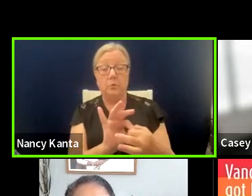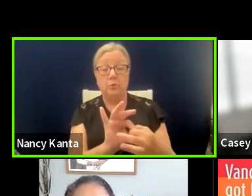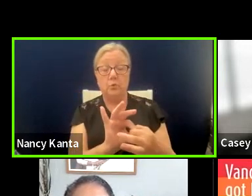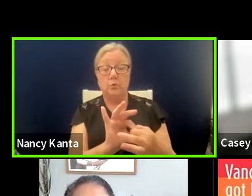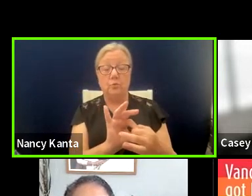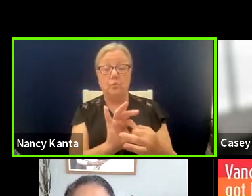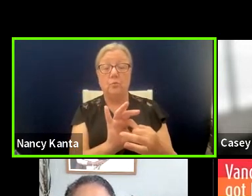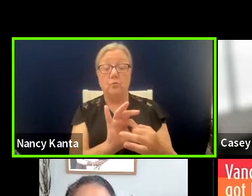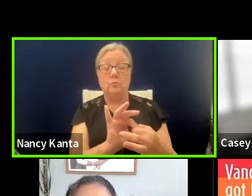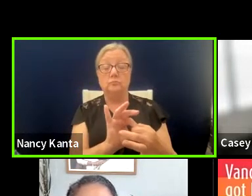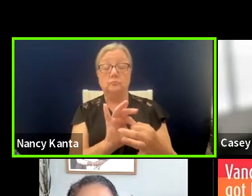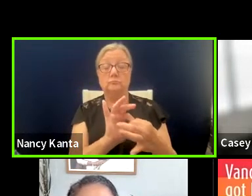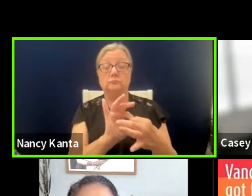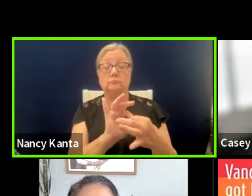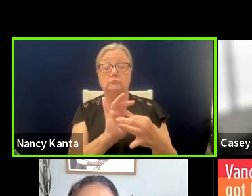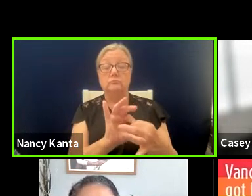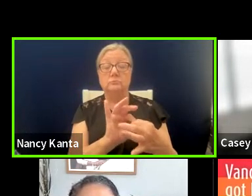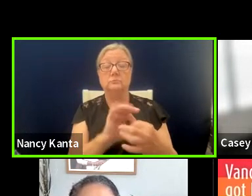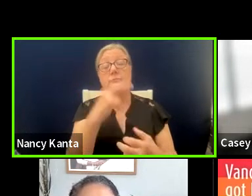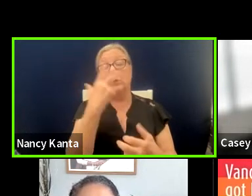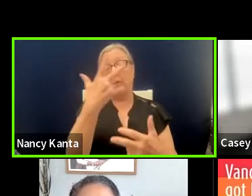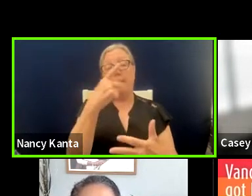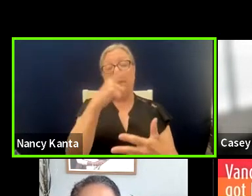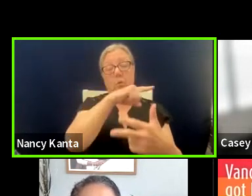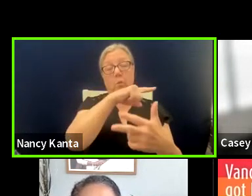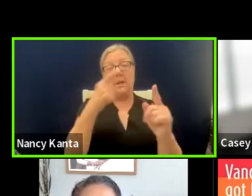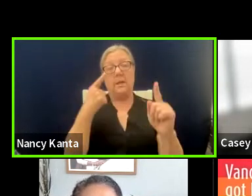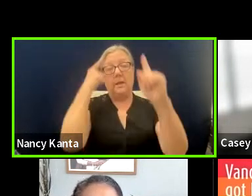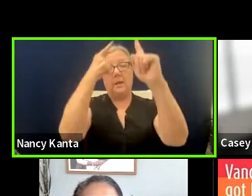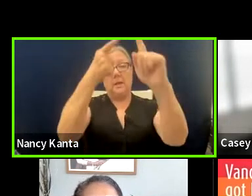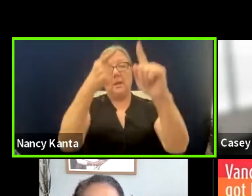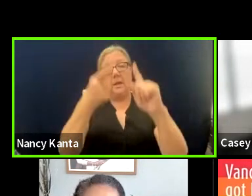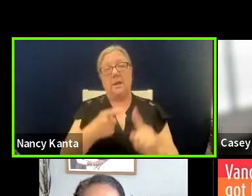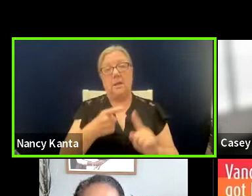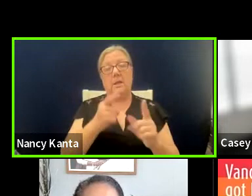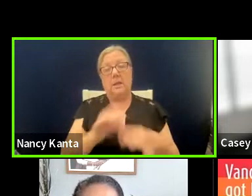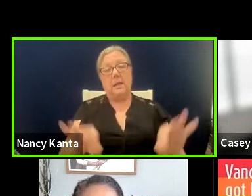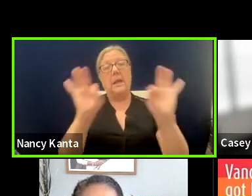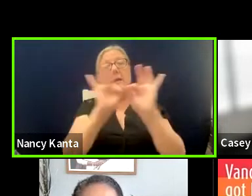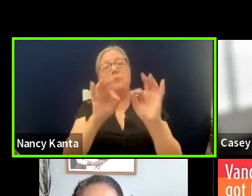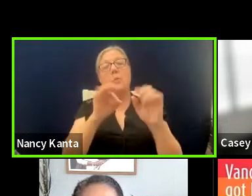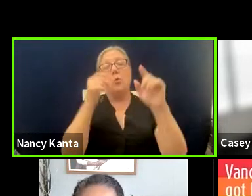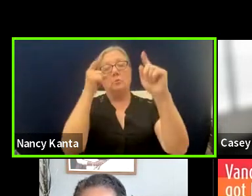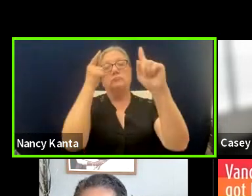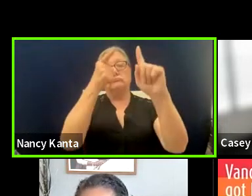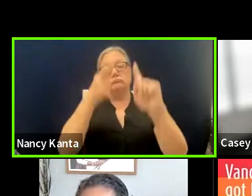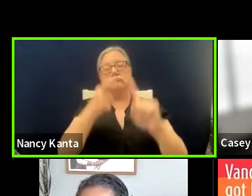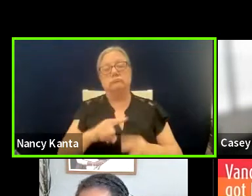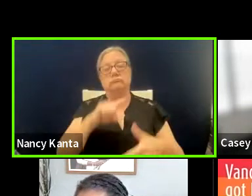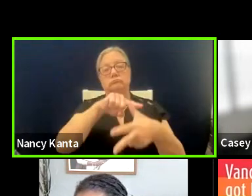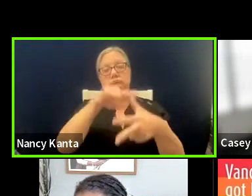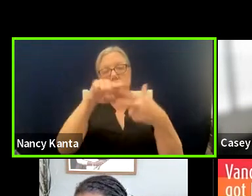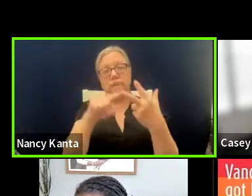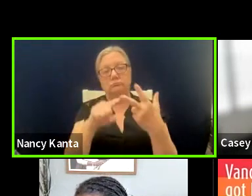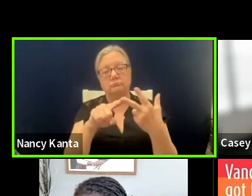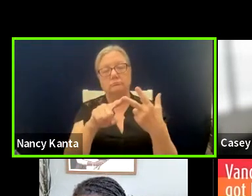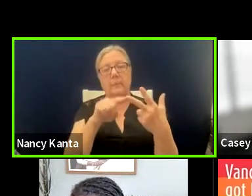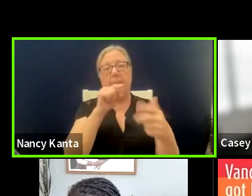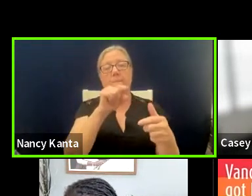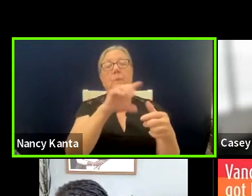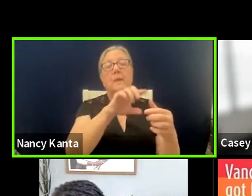particularly three most relevant objectives in the equity framework to